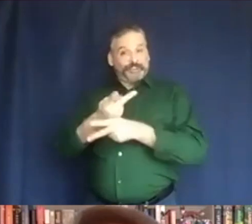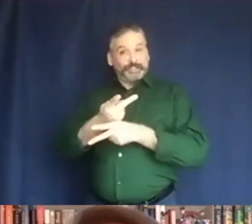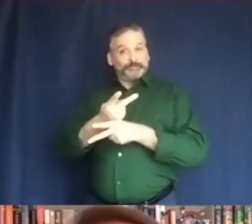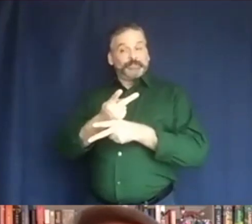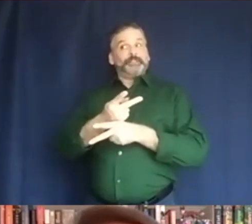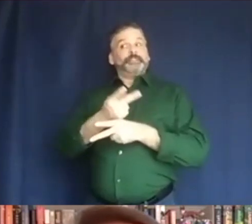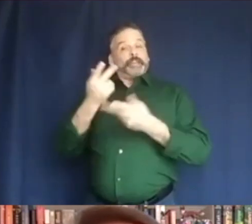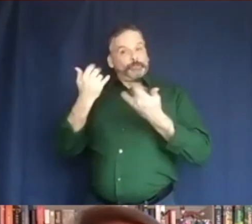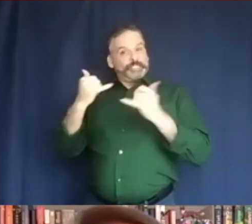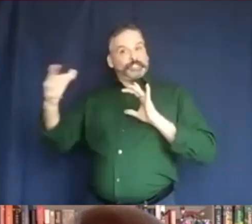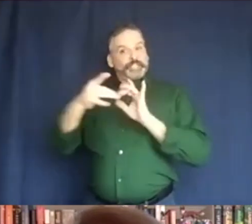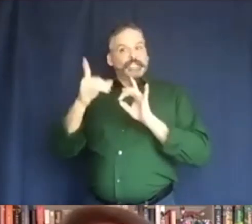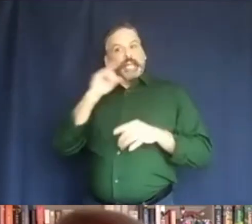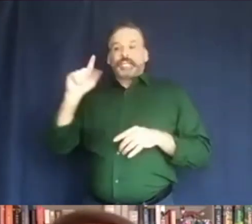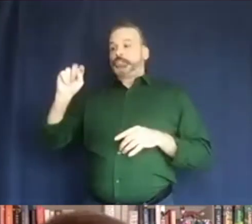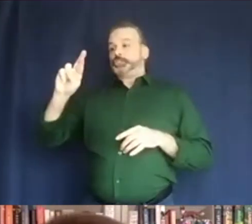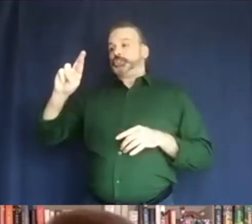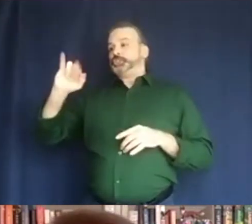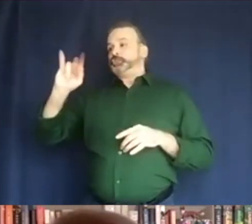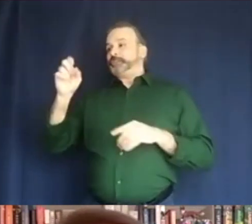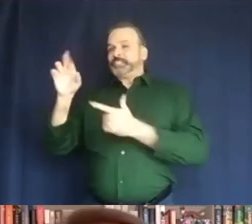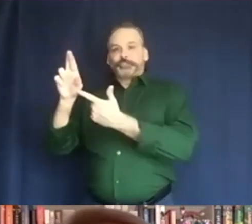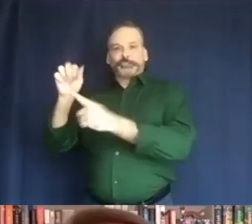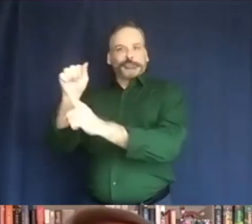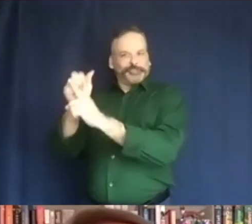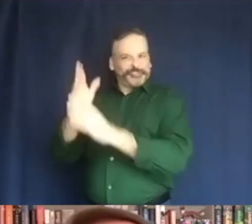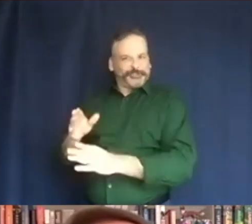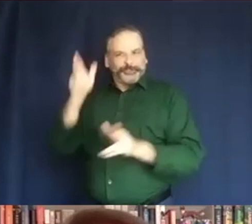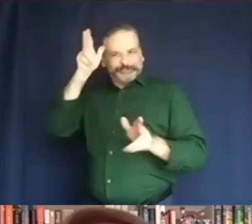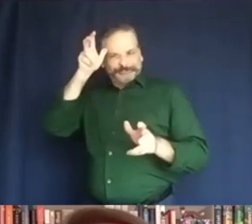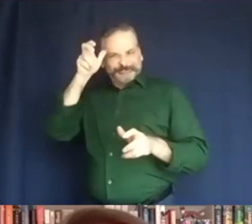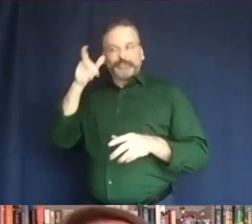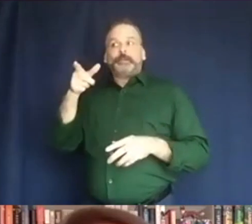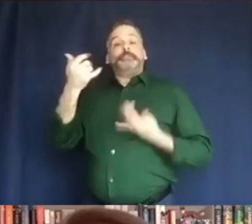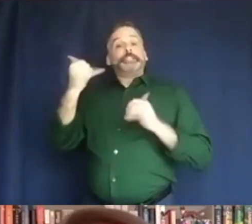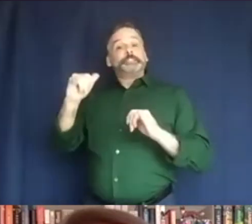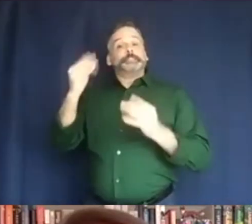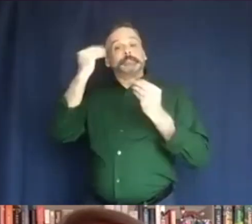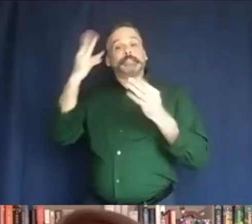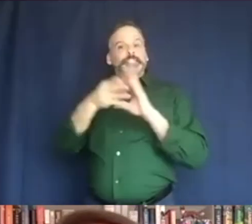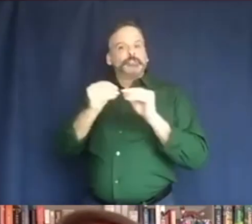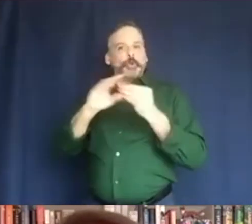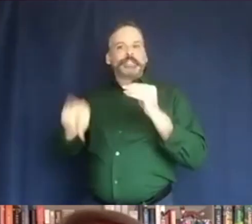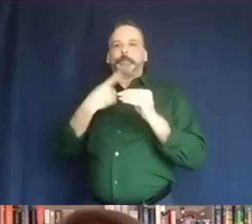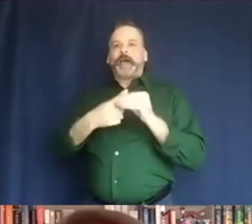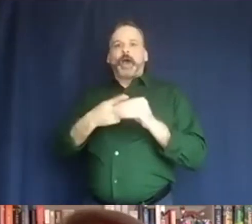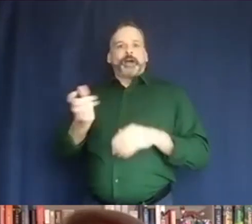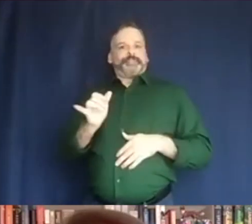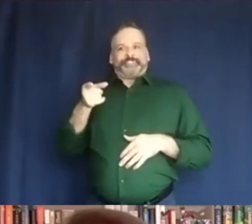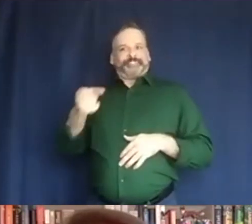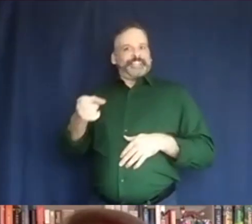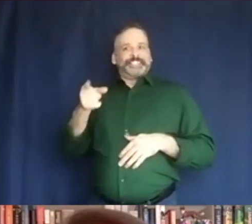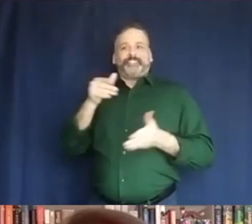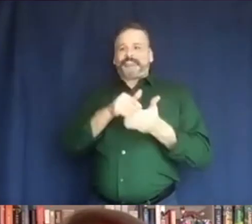resonate with us, like the trickster character. Just the fact that like they were still telling stories about characters like this, like thousands